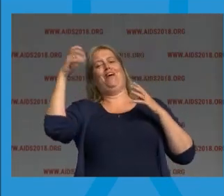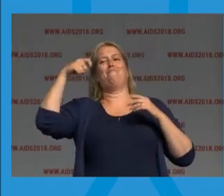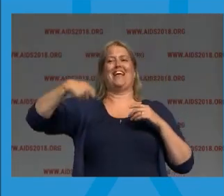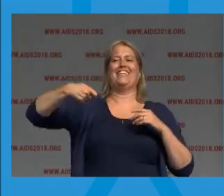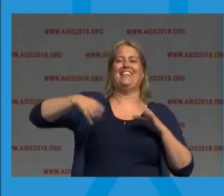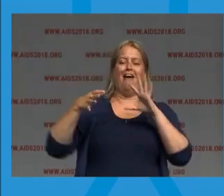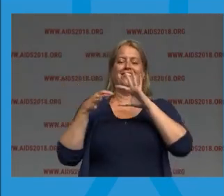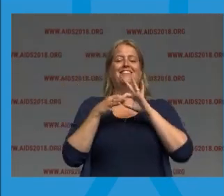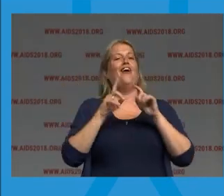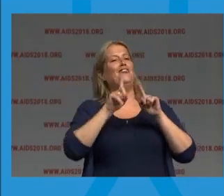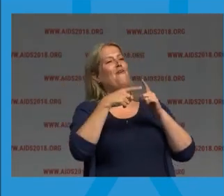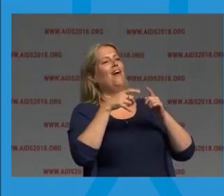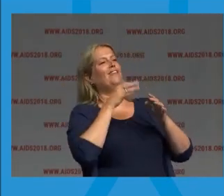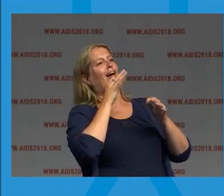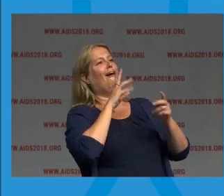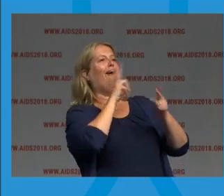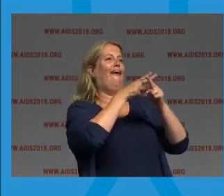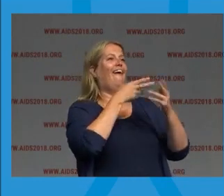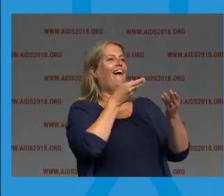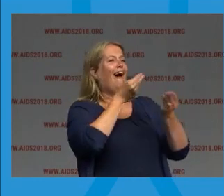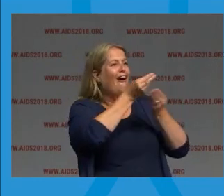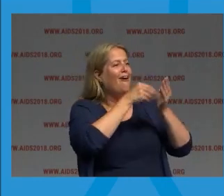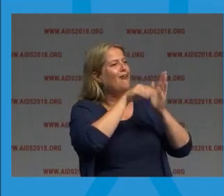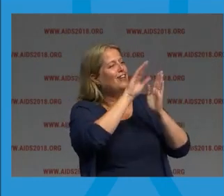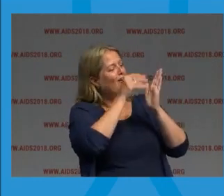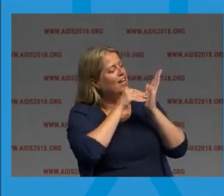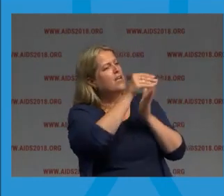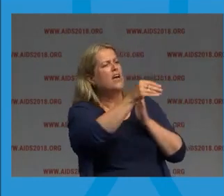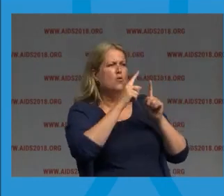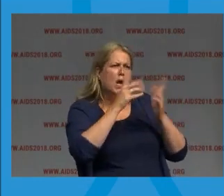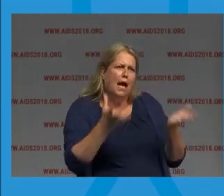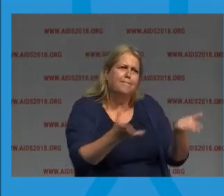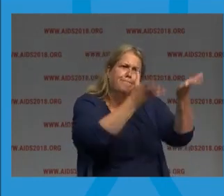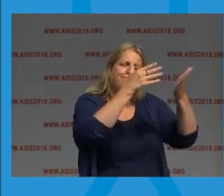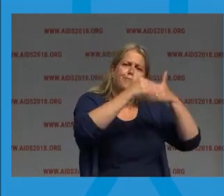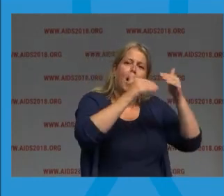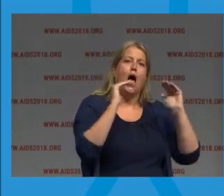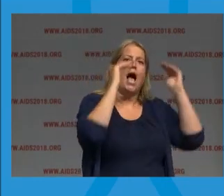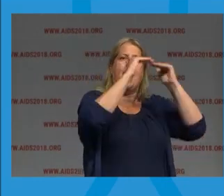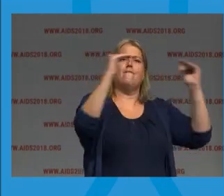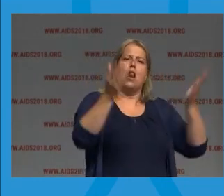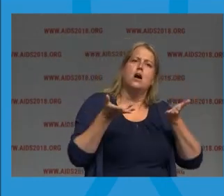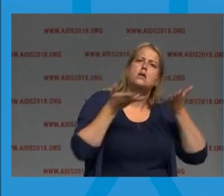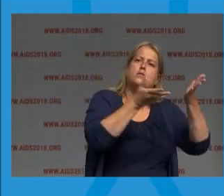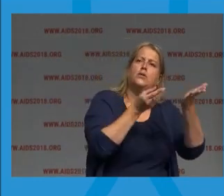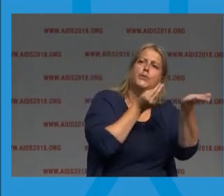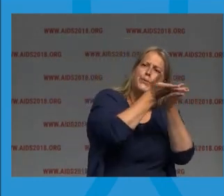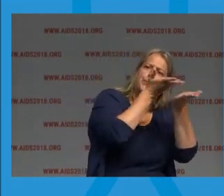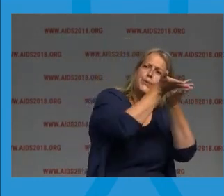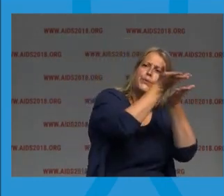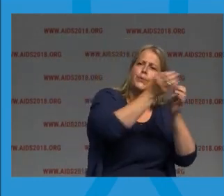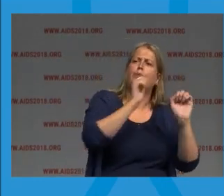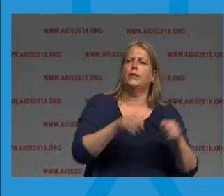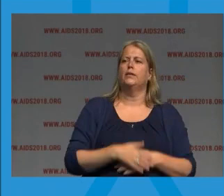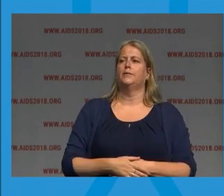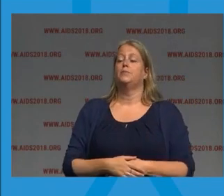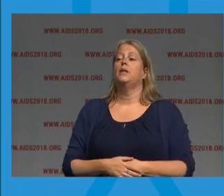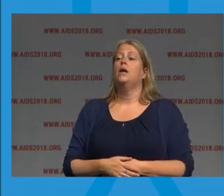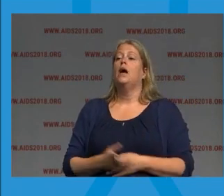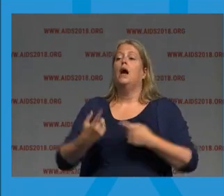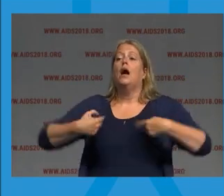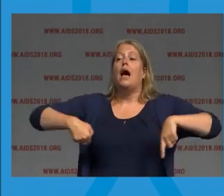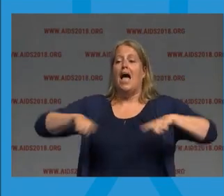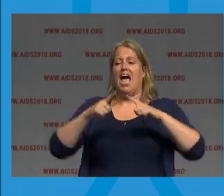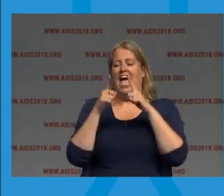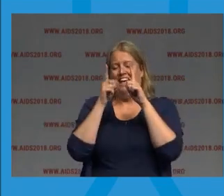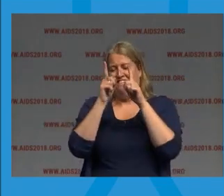issues at the highest level and know that certain laws would hinder this coming into place. I have saved the